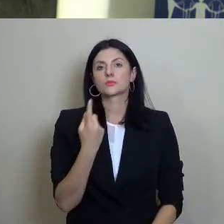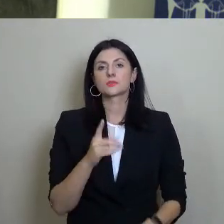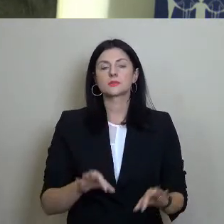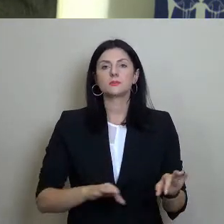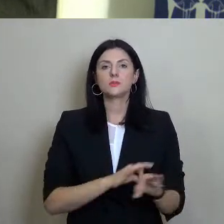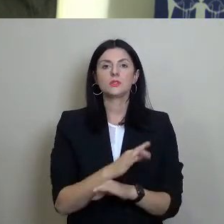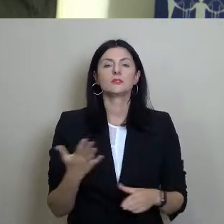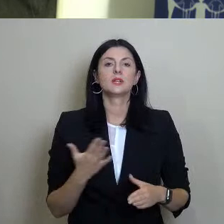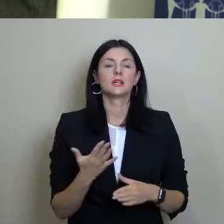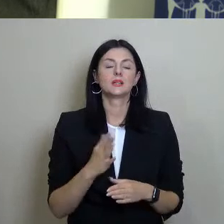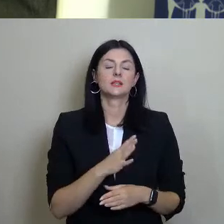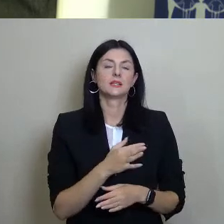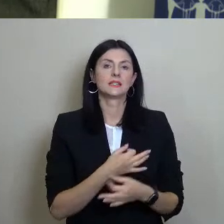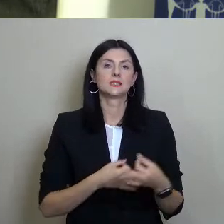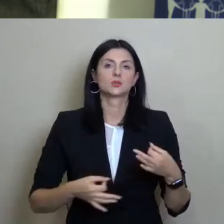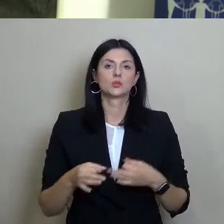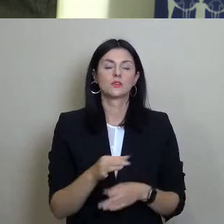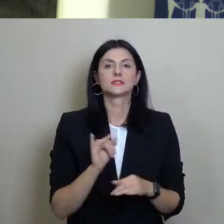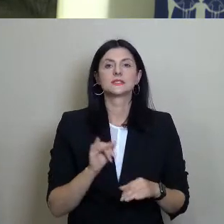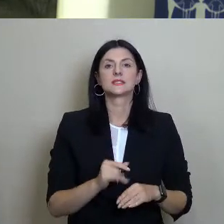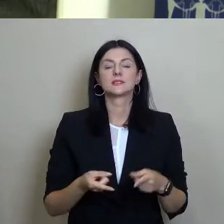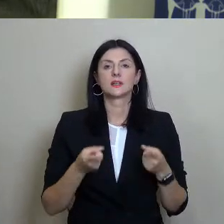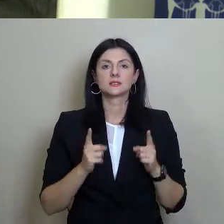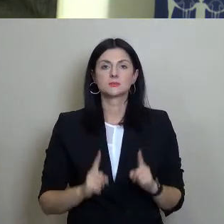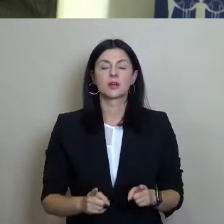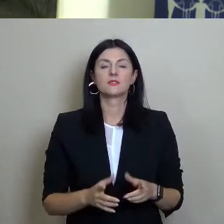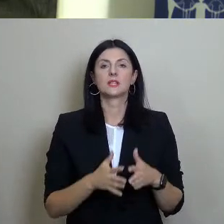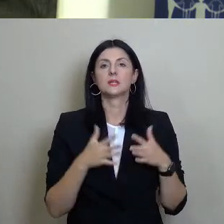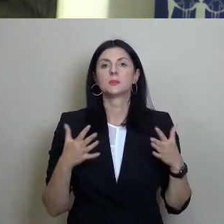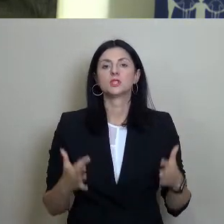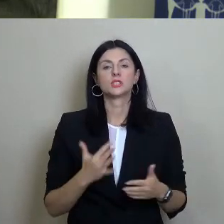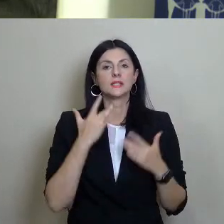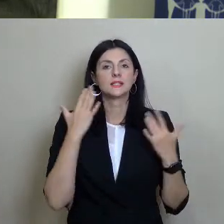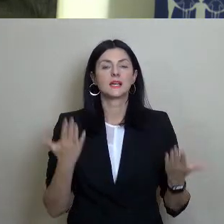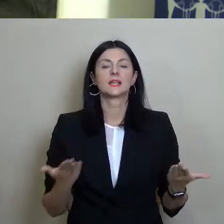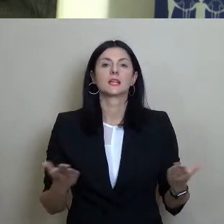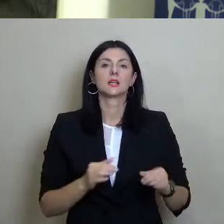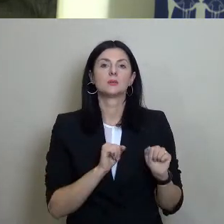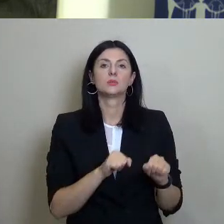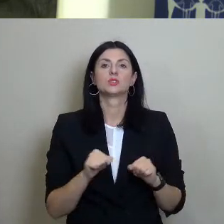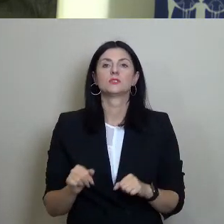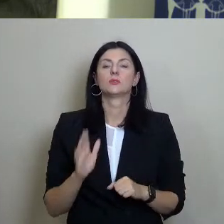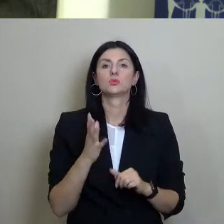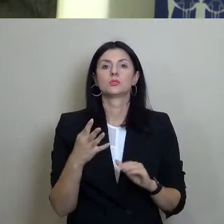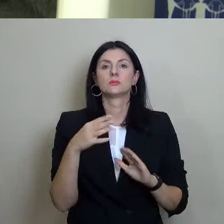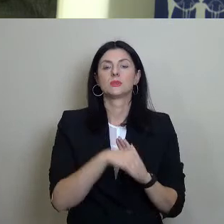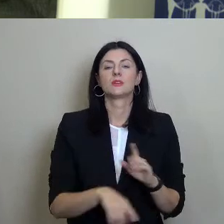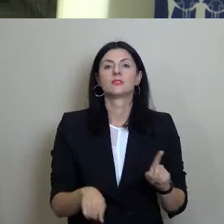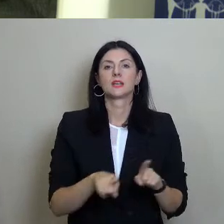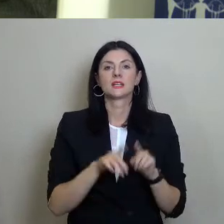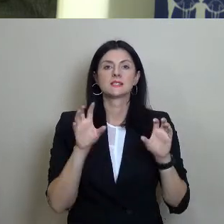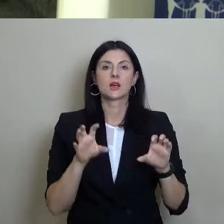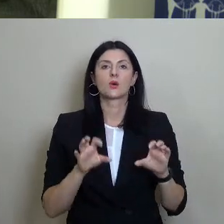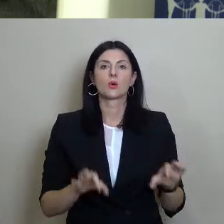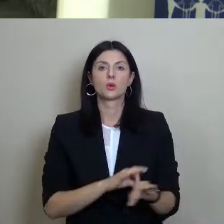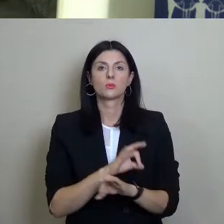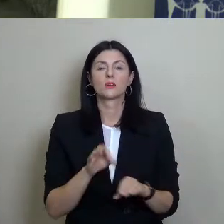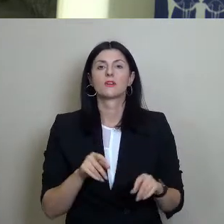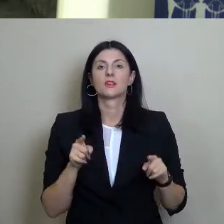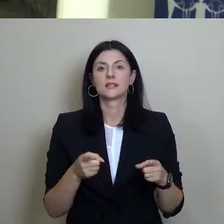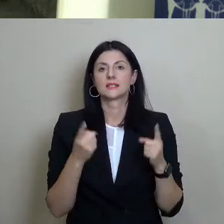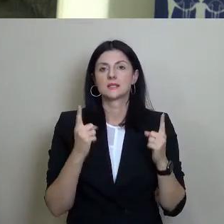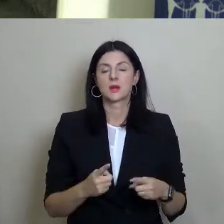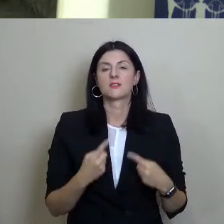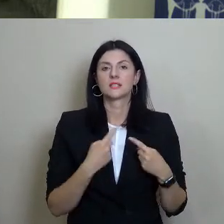I've seen one of the draft laws, and most of the ideas that are going to